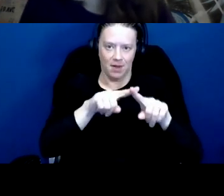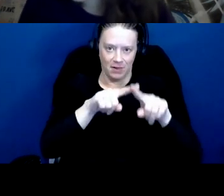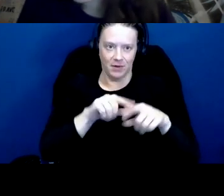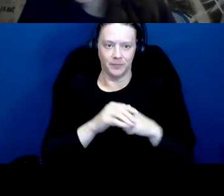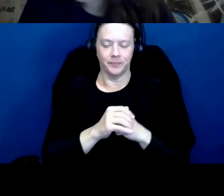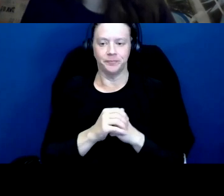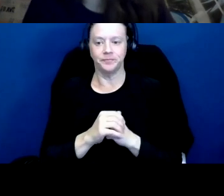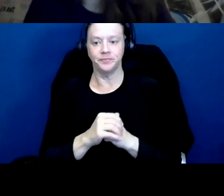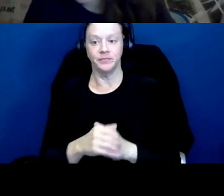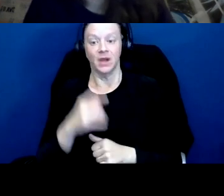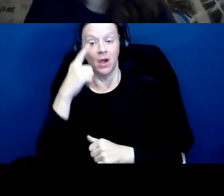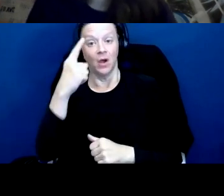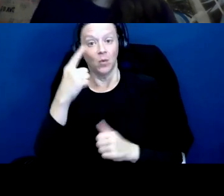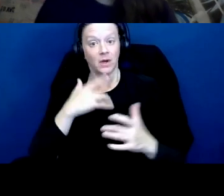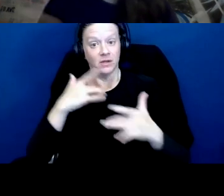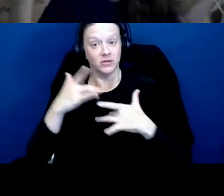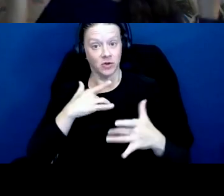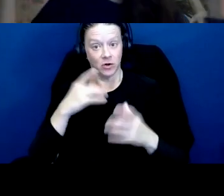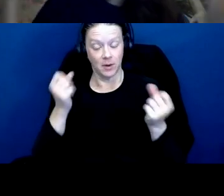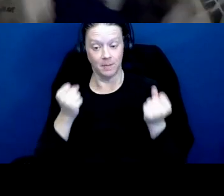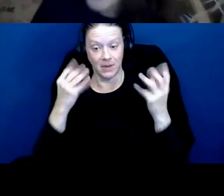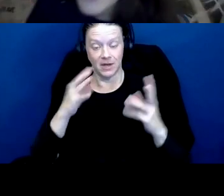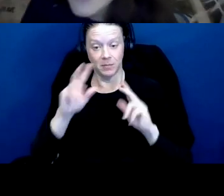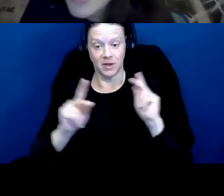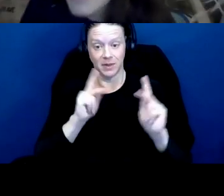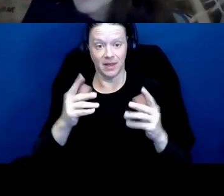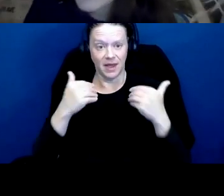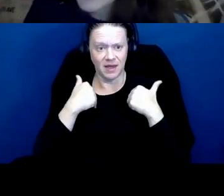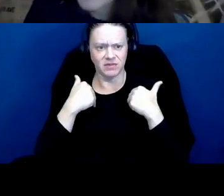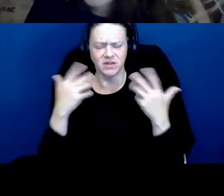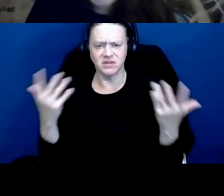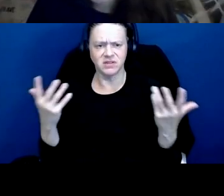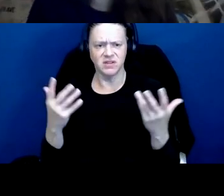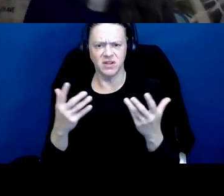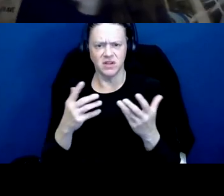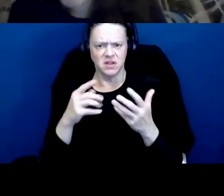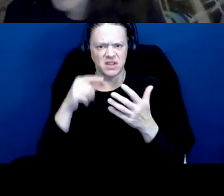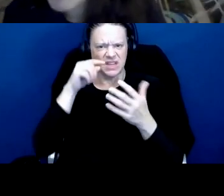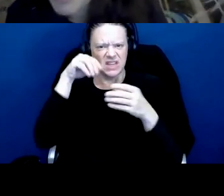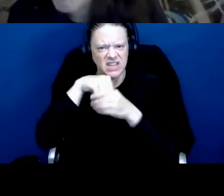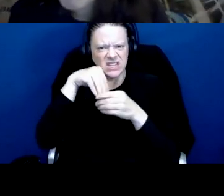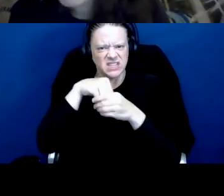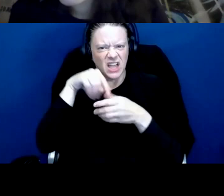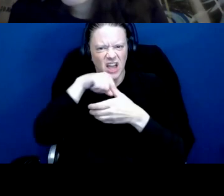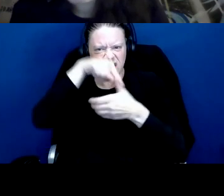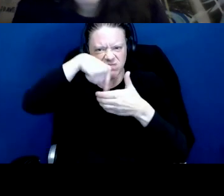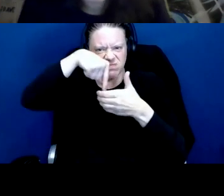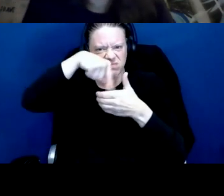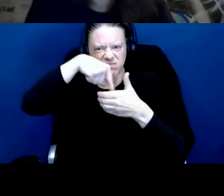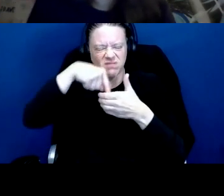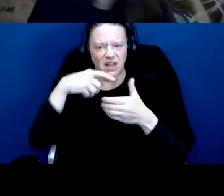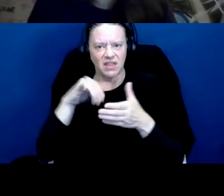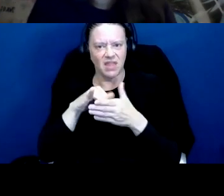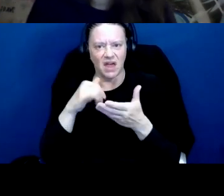One concern that many people have is, well, what is in this vaccine? I'm hearing a lot of stuff. What is in this